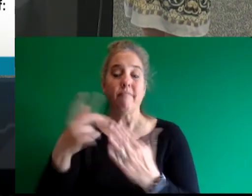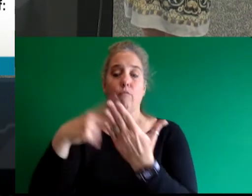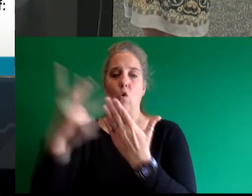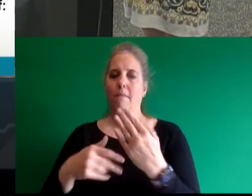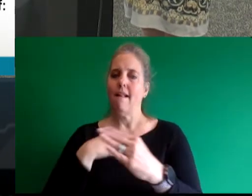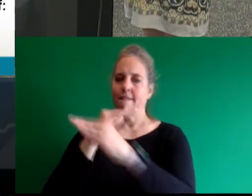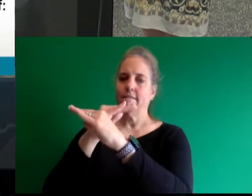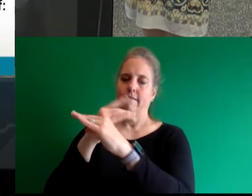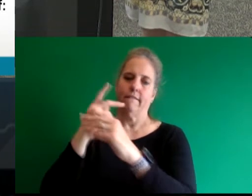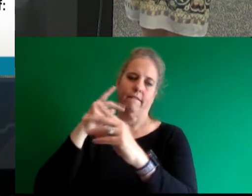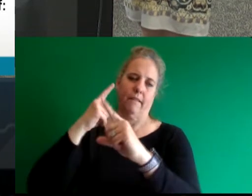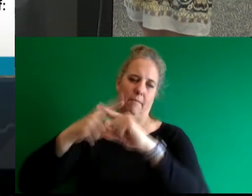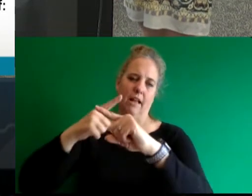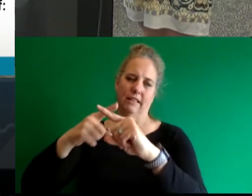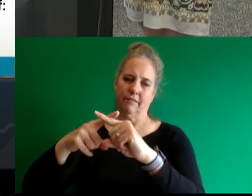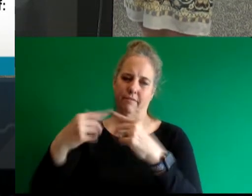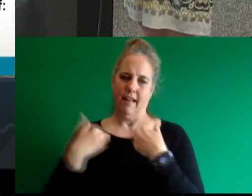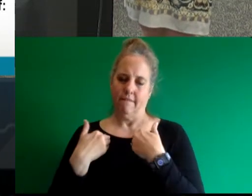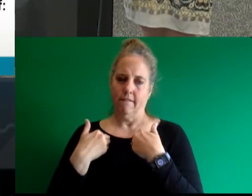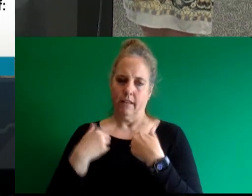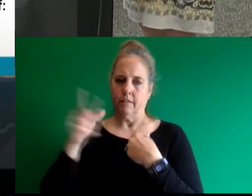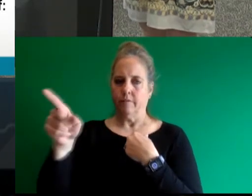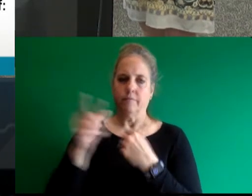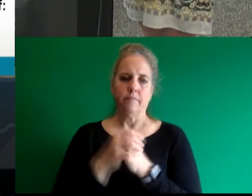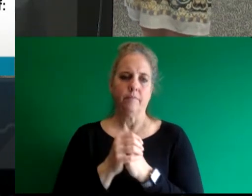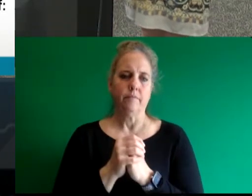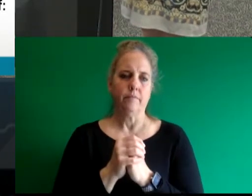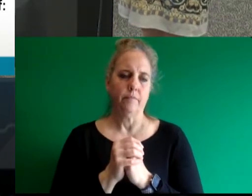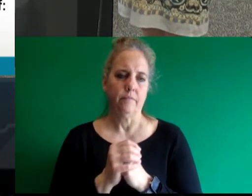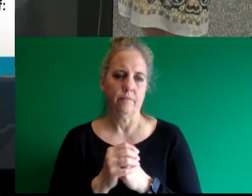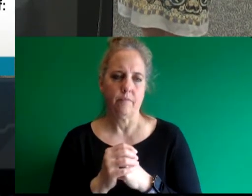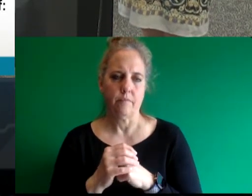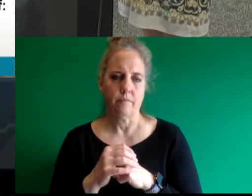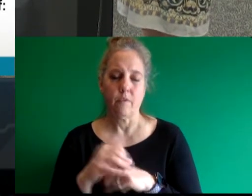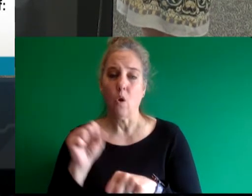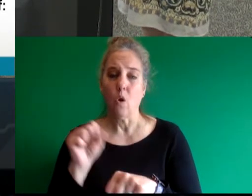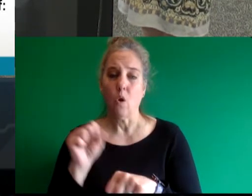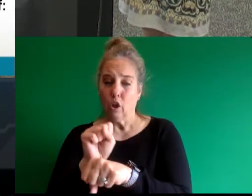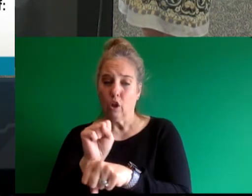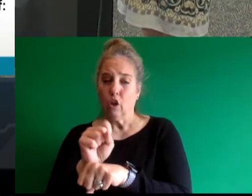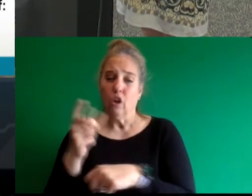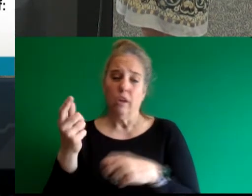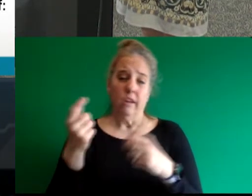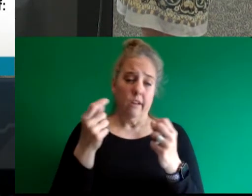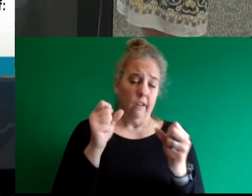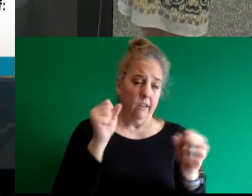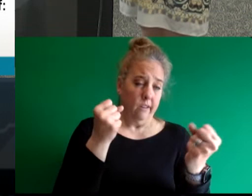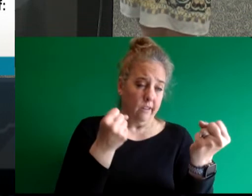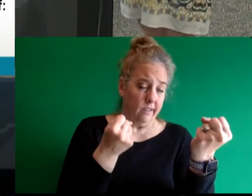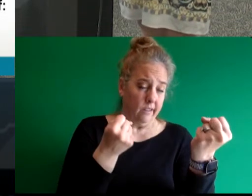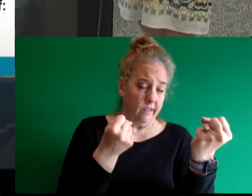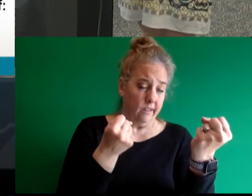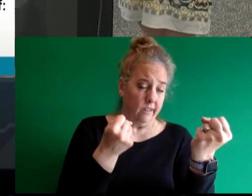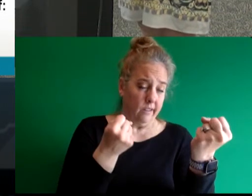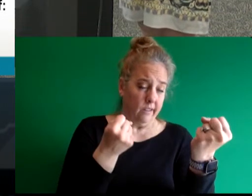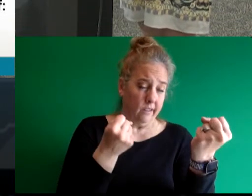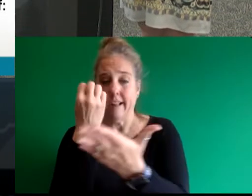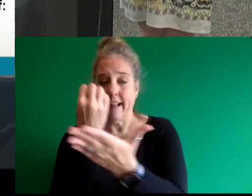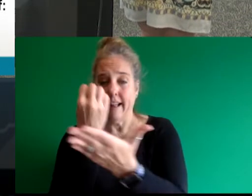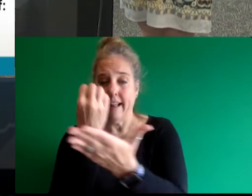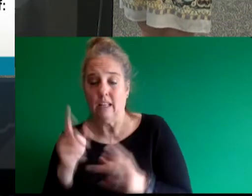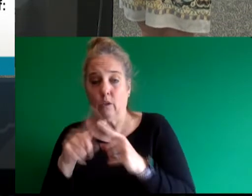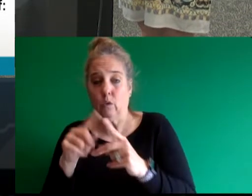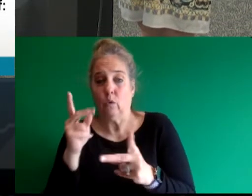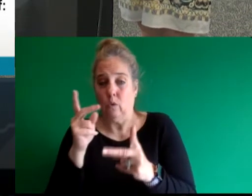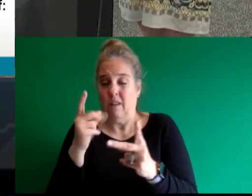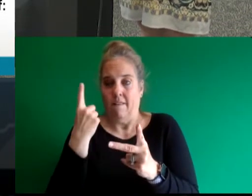upstream evidence-based community programs. Some of that, or an example of that, would be safe spaces for youth. And we have a youth action board